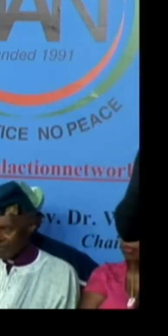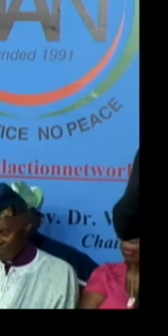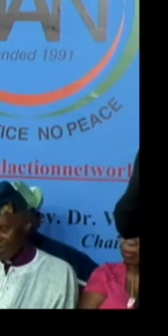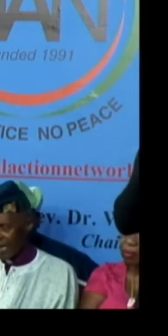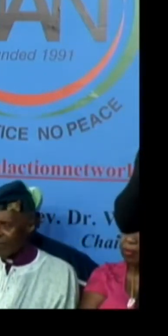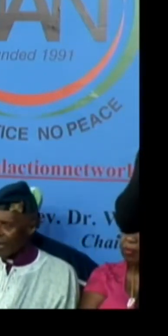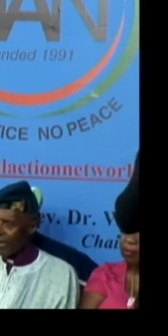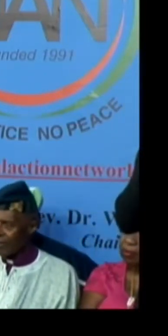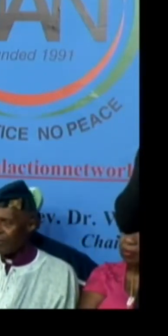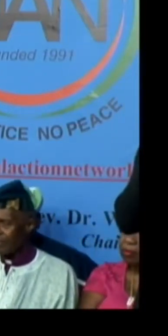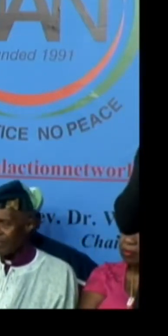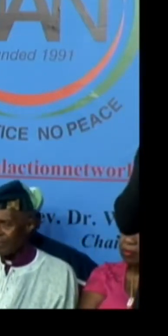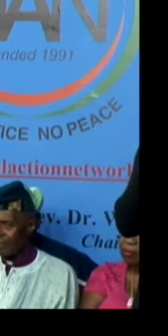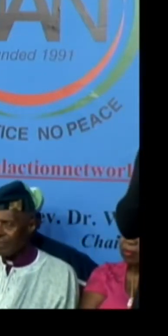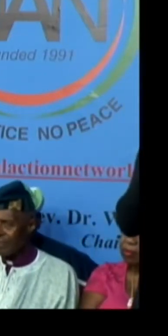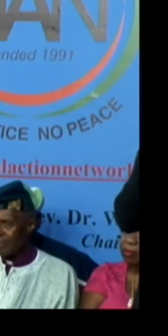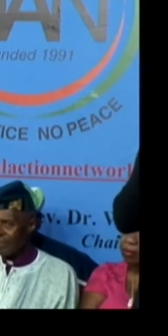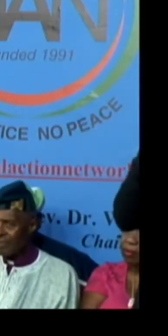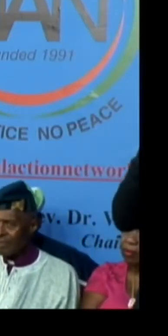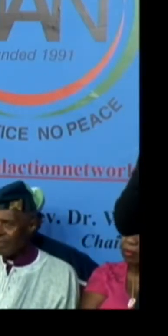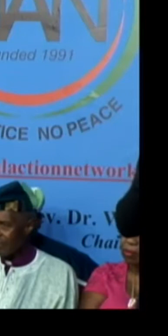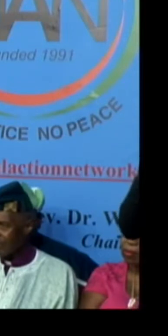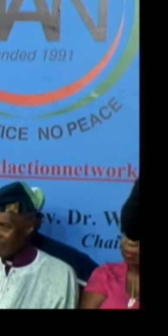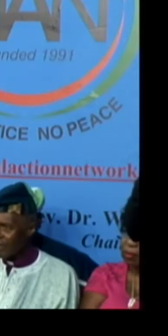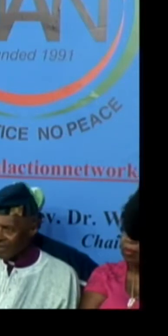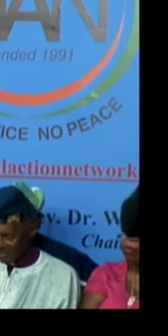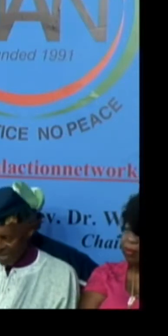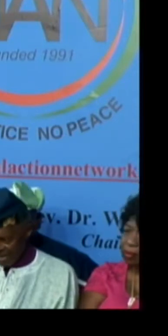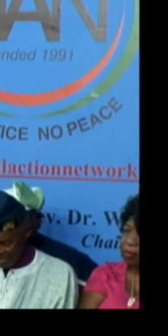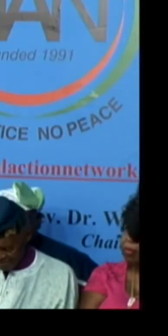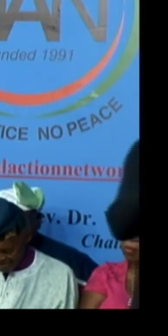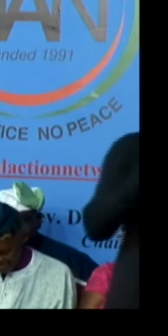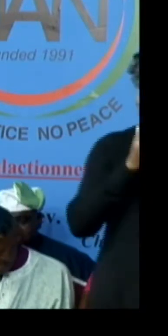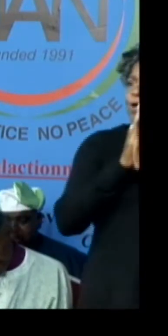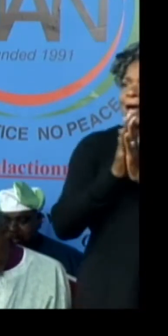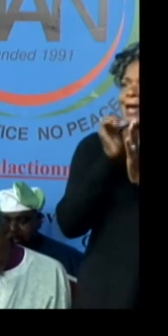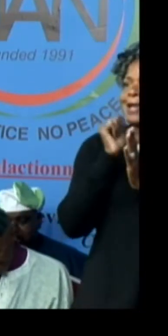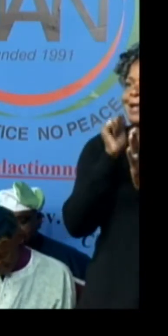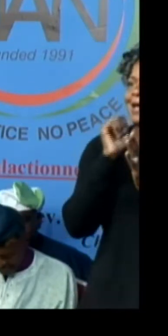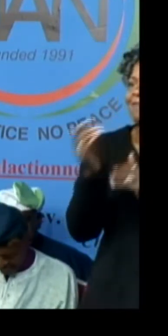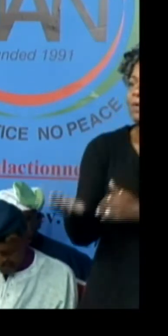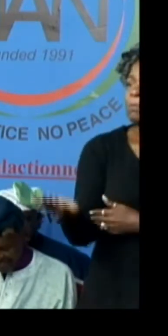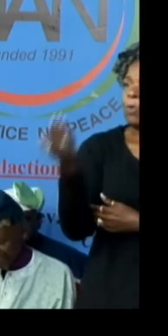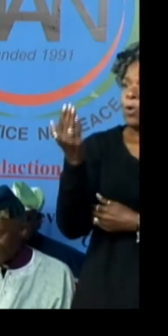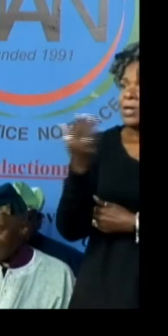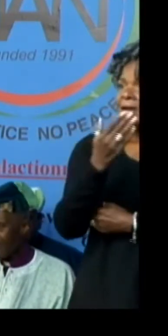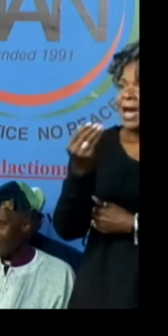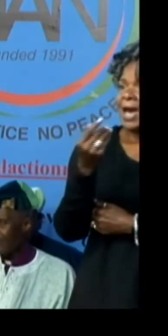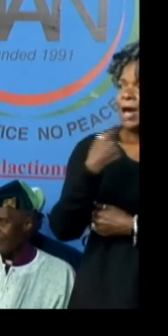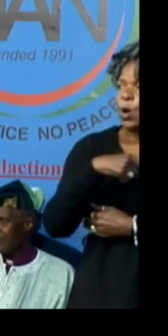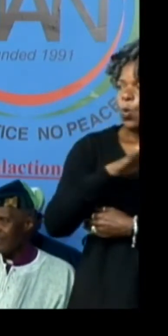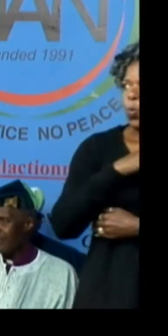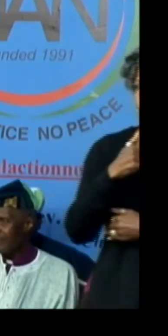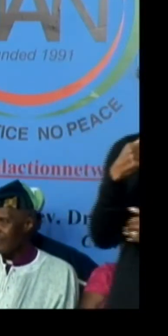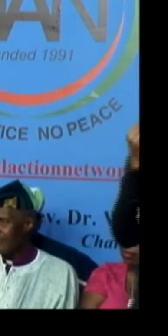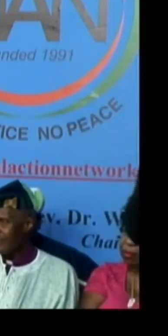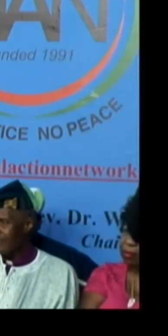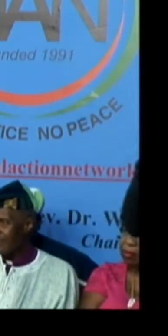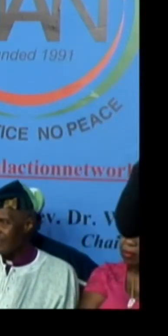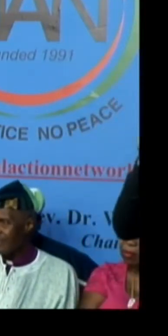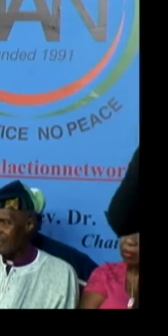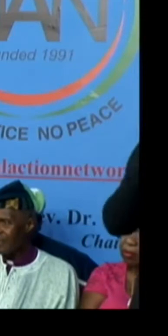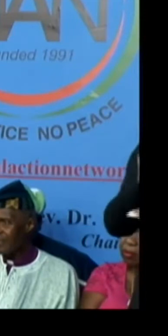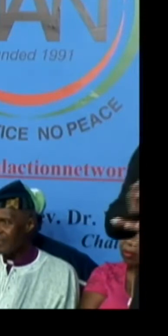And by dinner time, there was food on the table. And only thing she would say is say